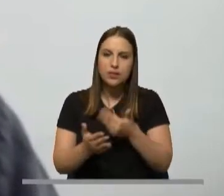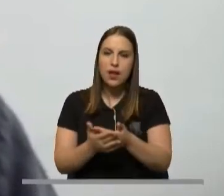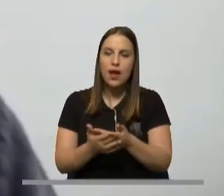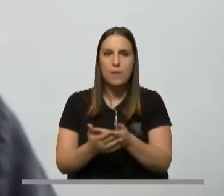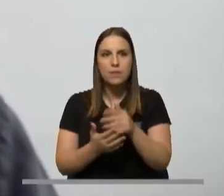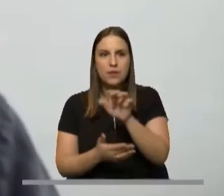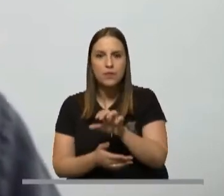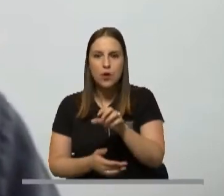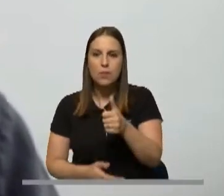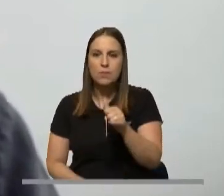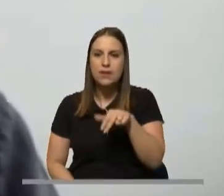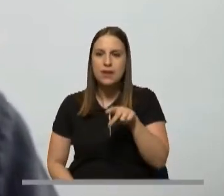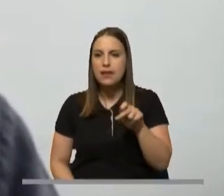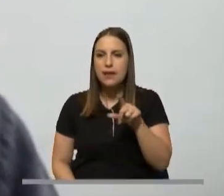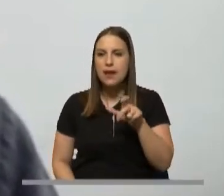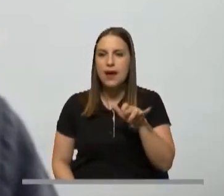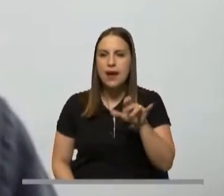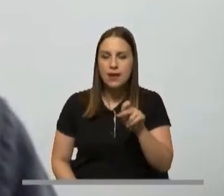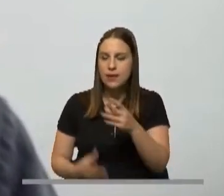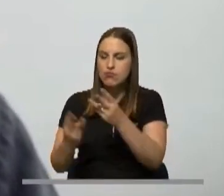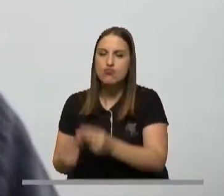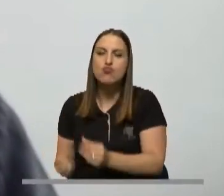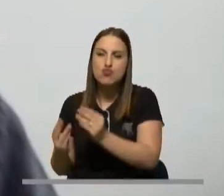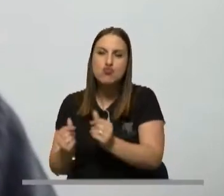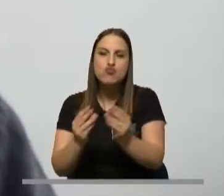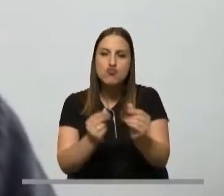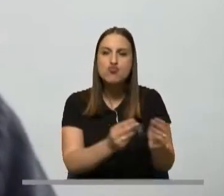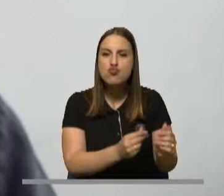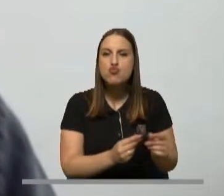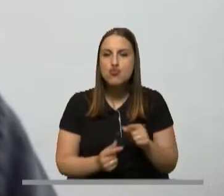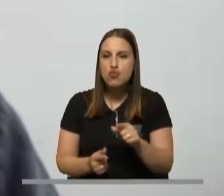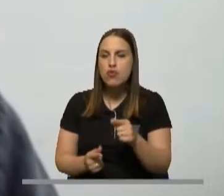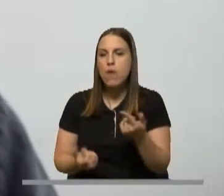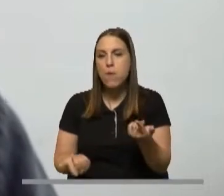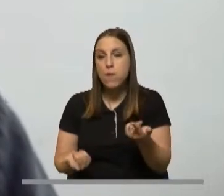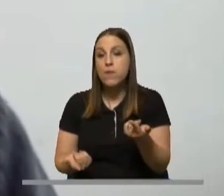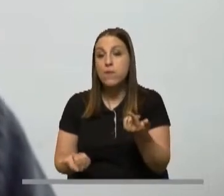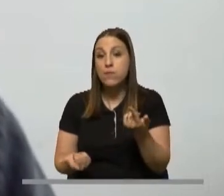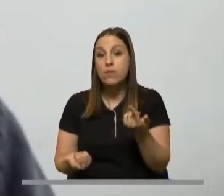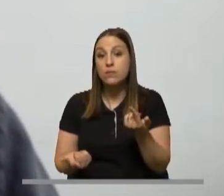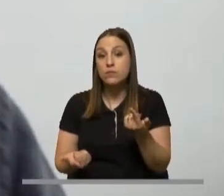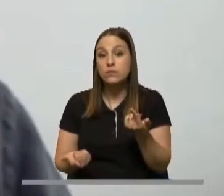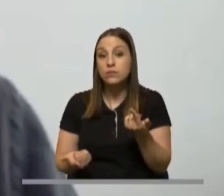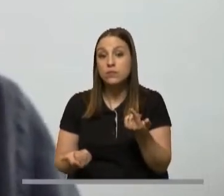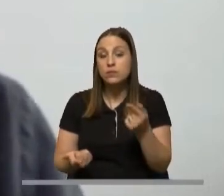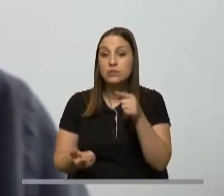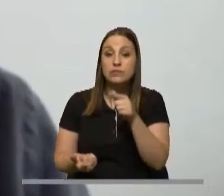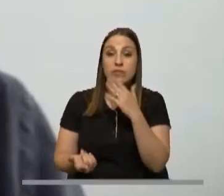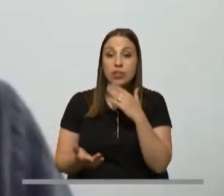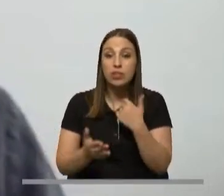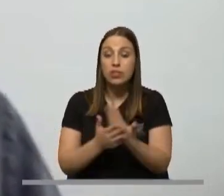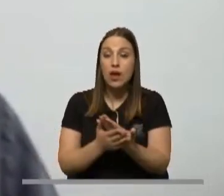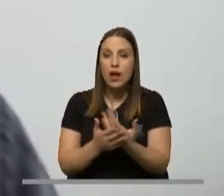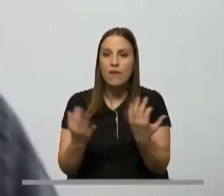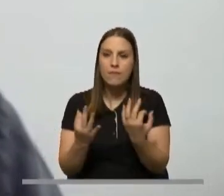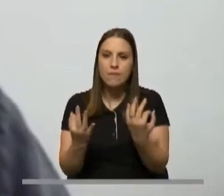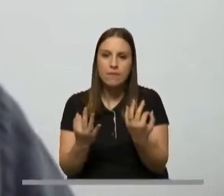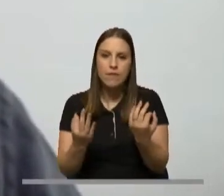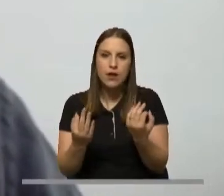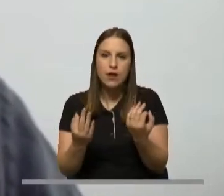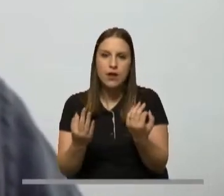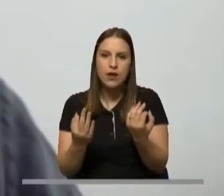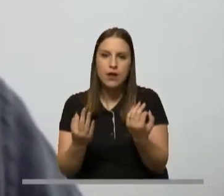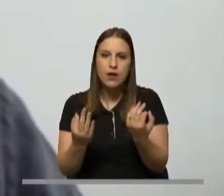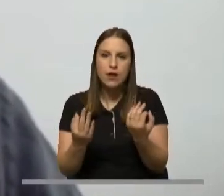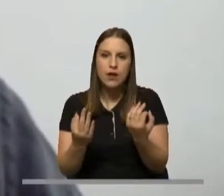binary categories and calculable. The world is for it a set of facts that can